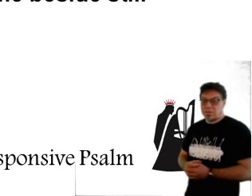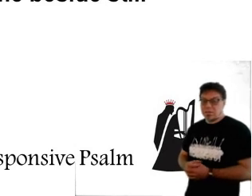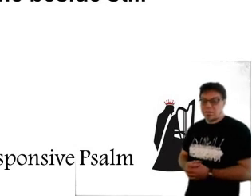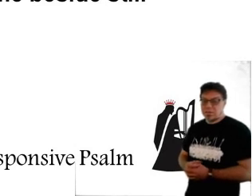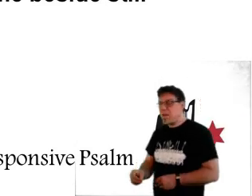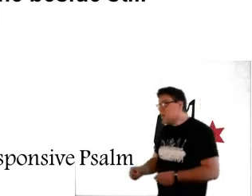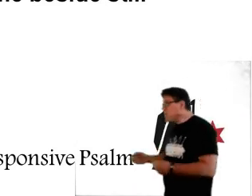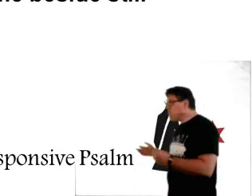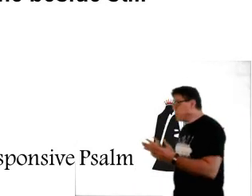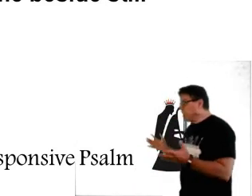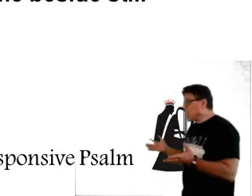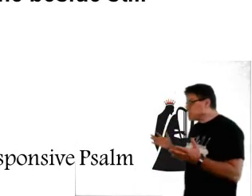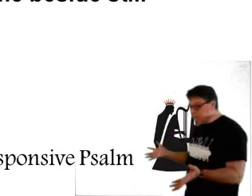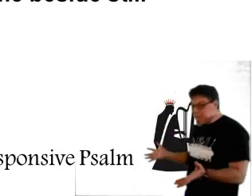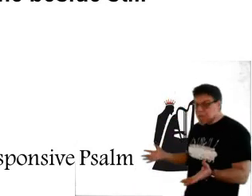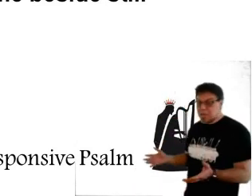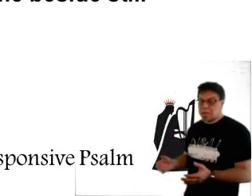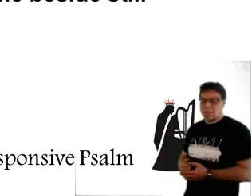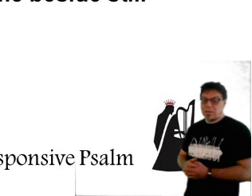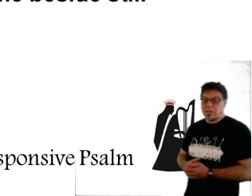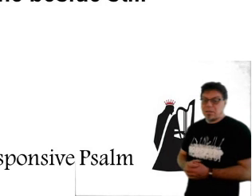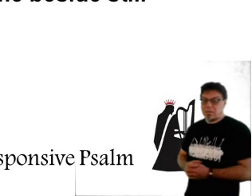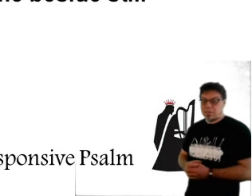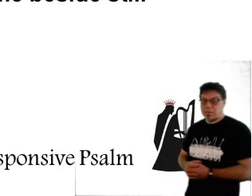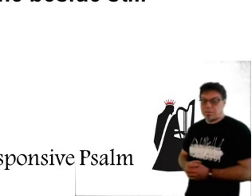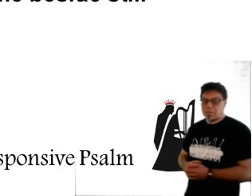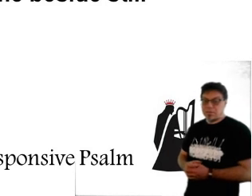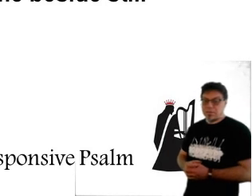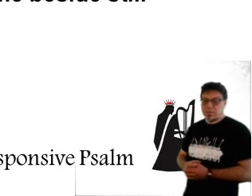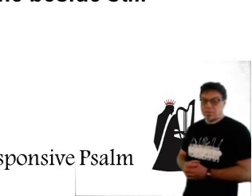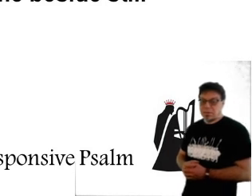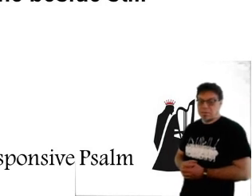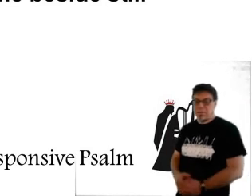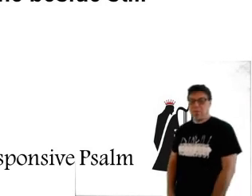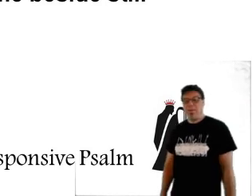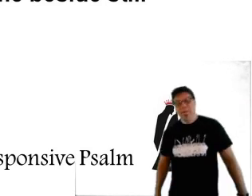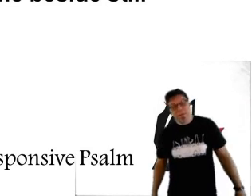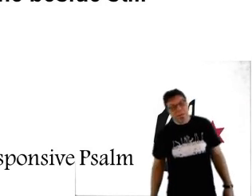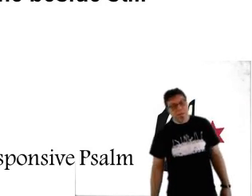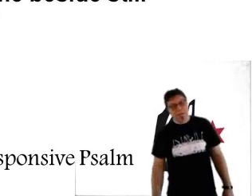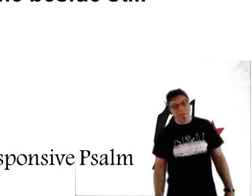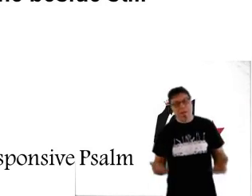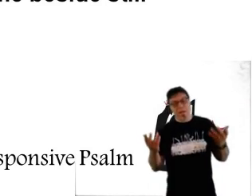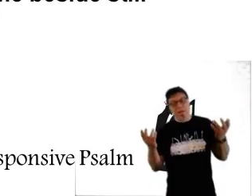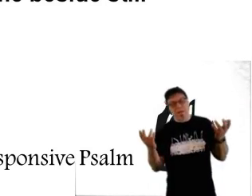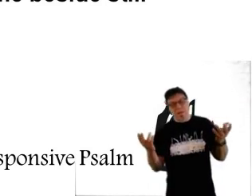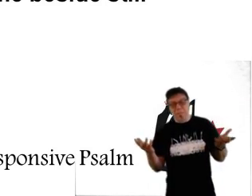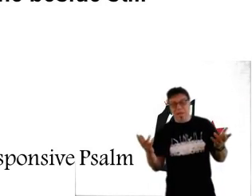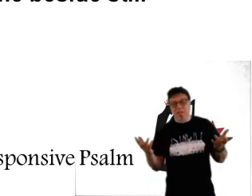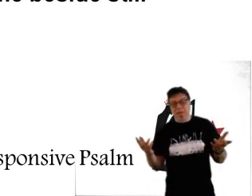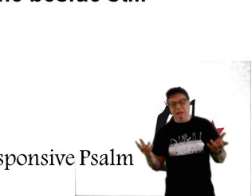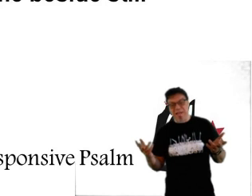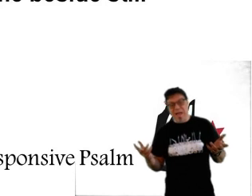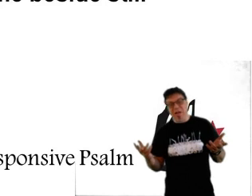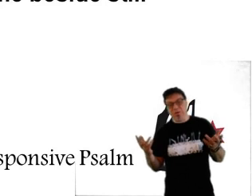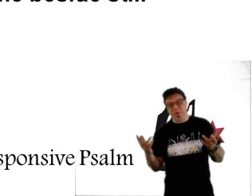print. People like me, the Lord is my shepherd. I shall not want. He makes